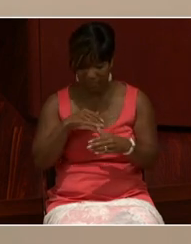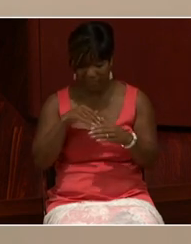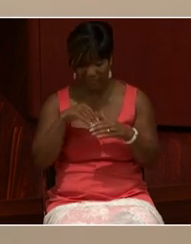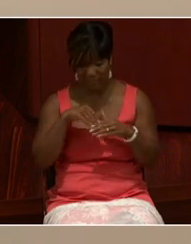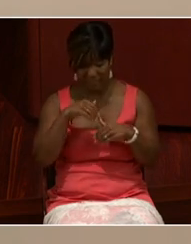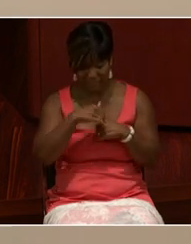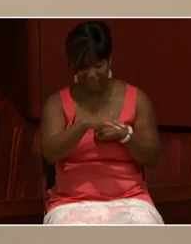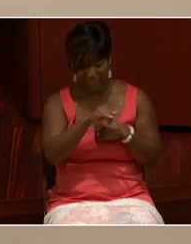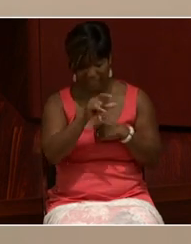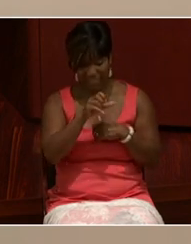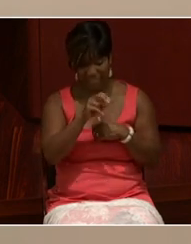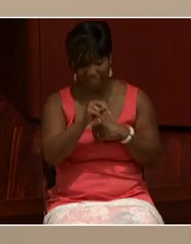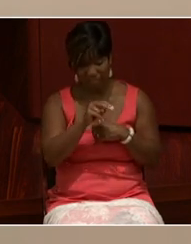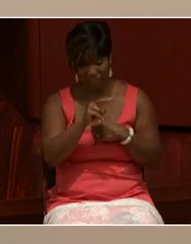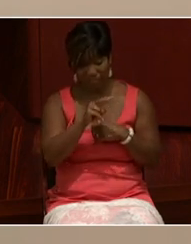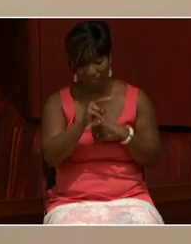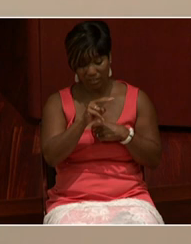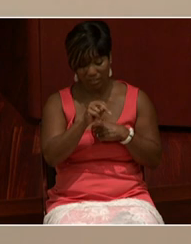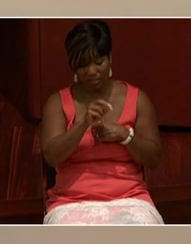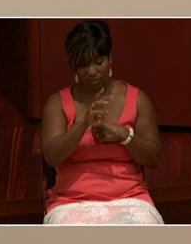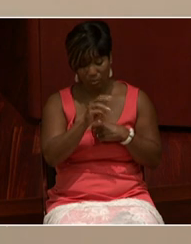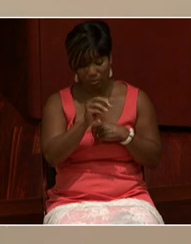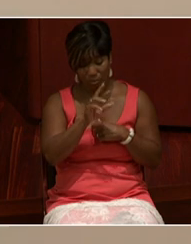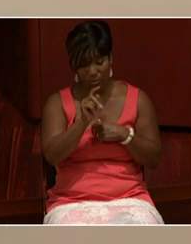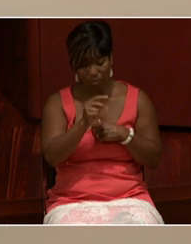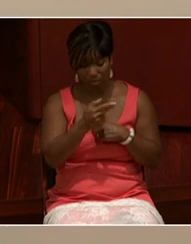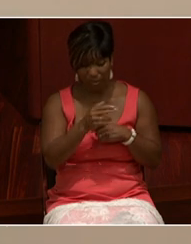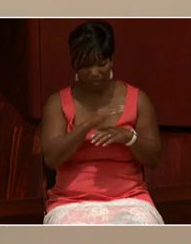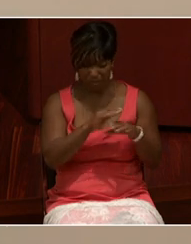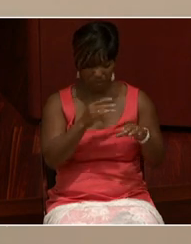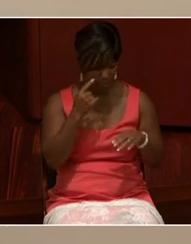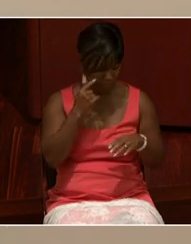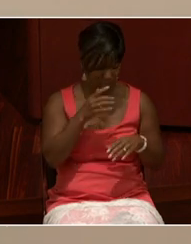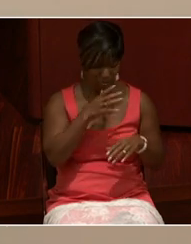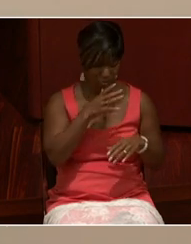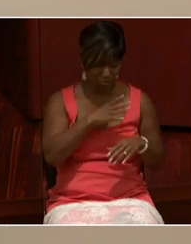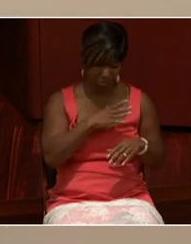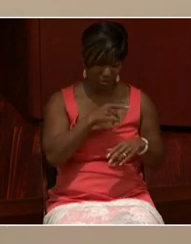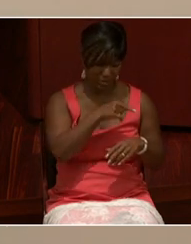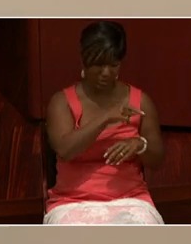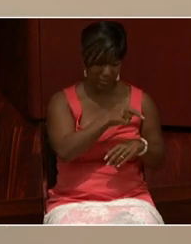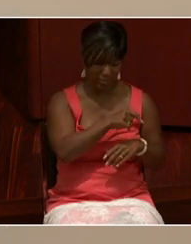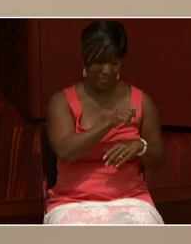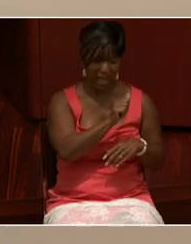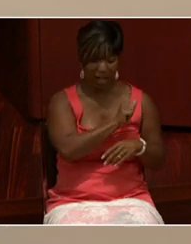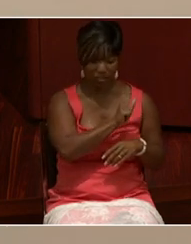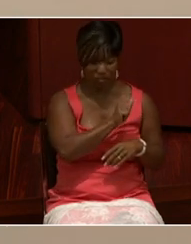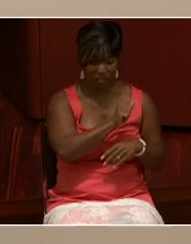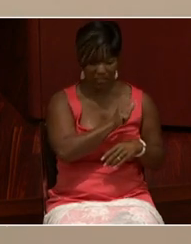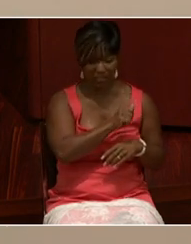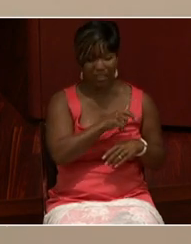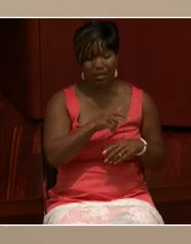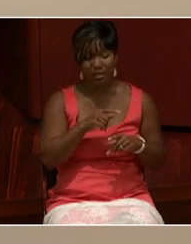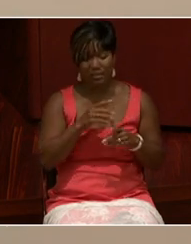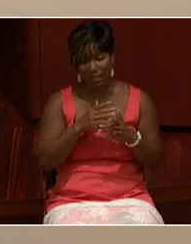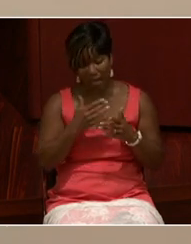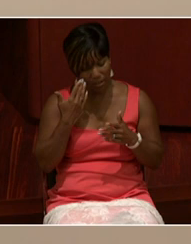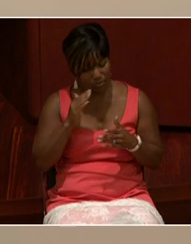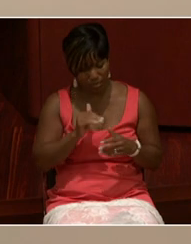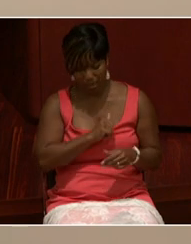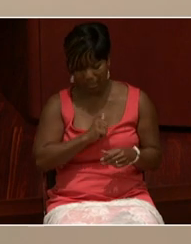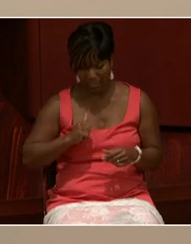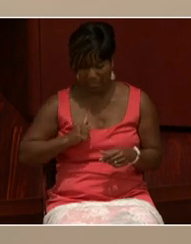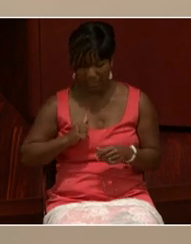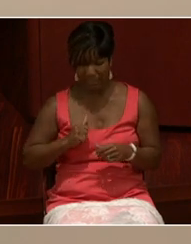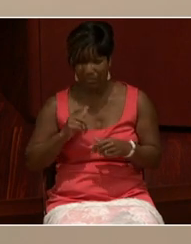Leavenworth. I don't believe any were sent to Alcatraz. I don't know about Atlanta or McNeil Island, but I doubt that. There were specific institutes.